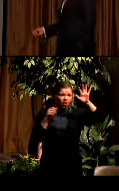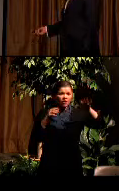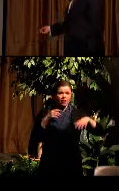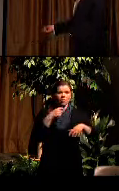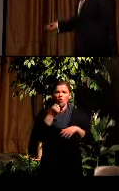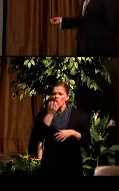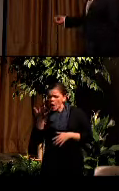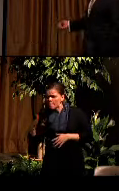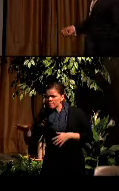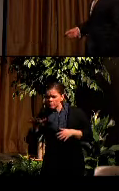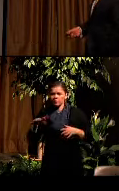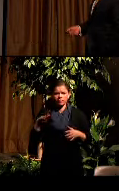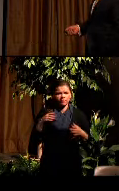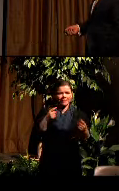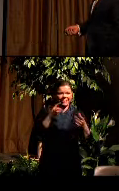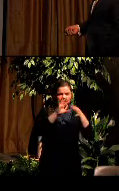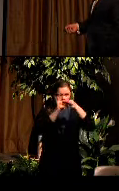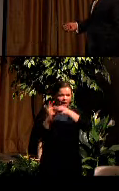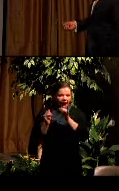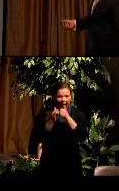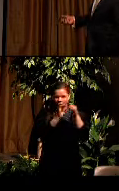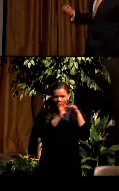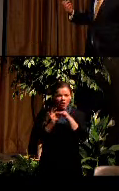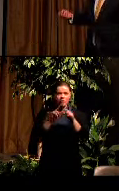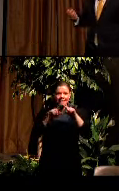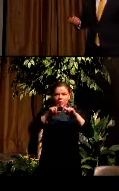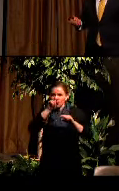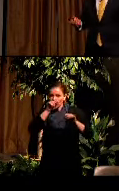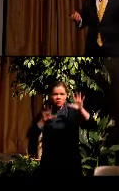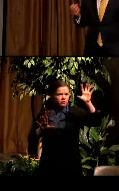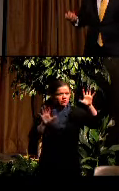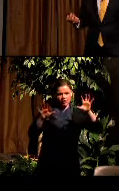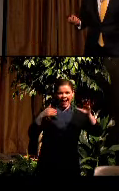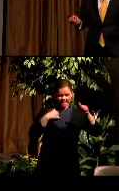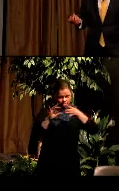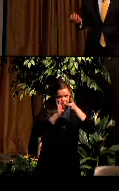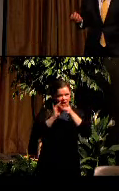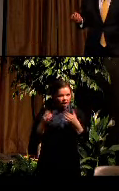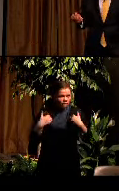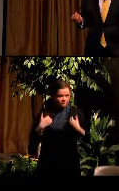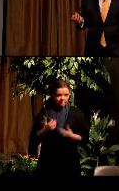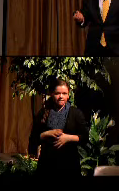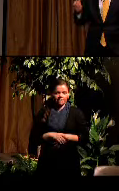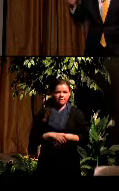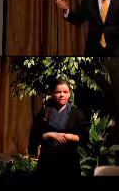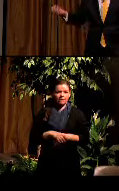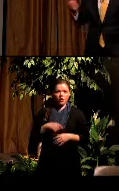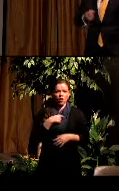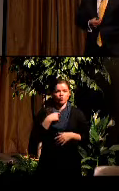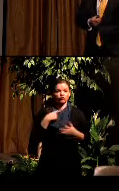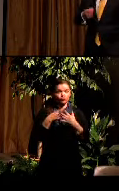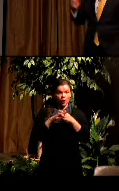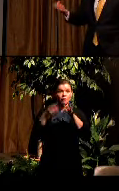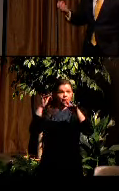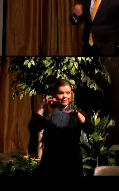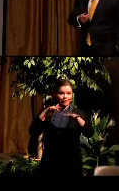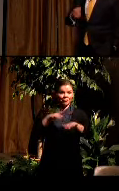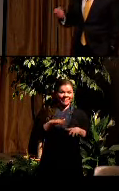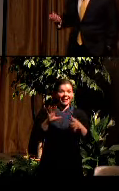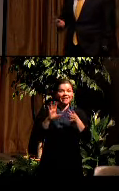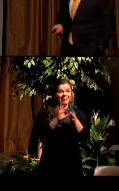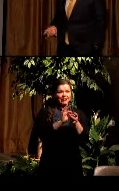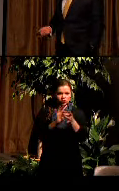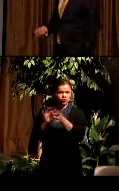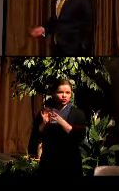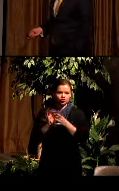We started projects like the Migratory Connectivity Project, which is all about tracking these individual animals and connecting the people between these